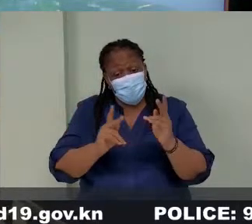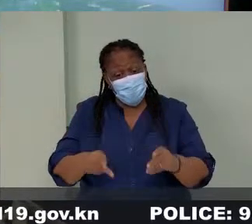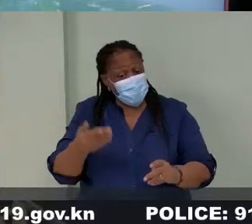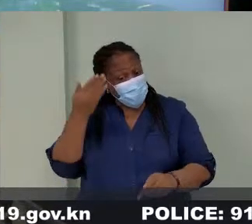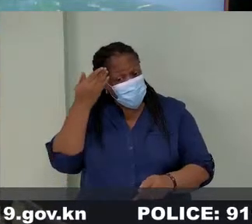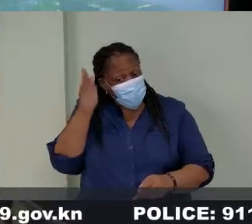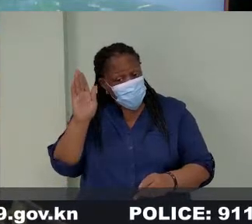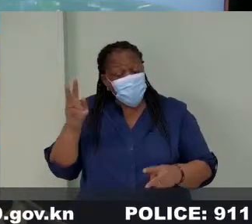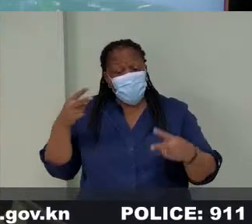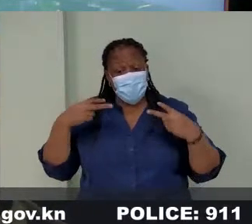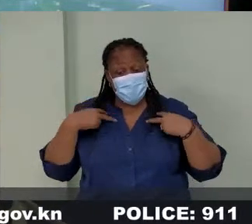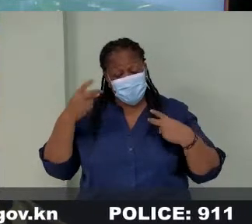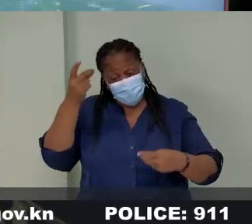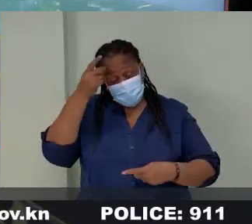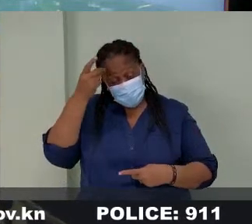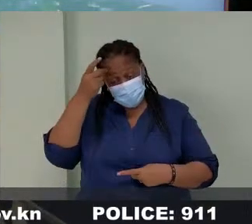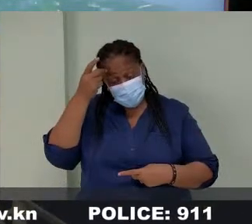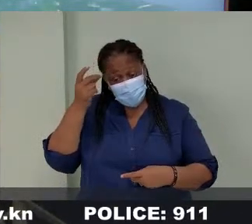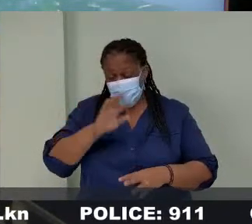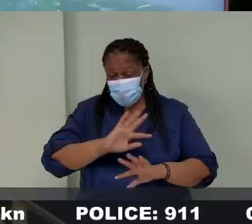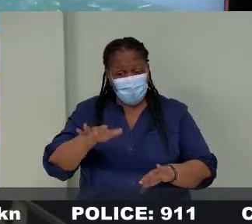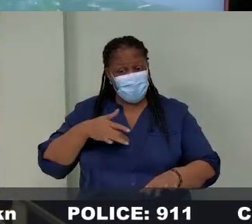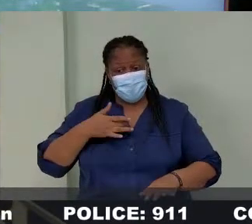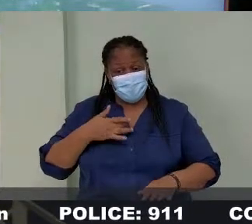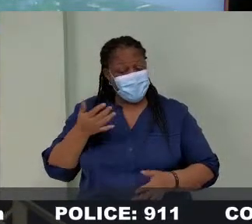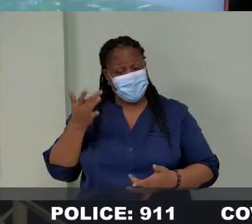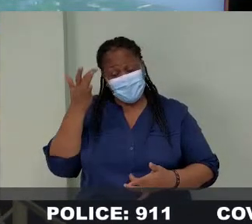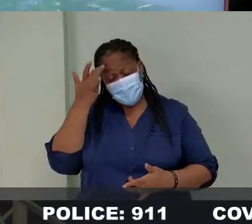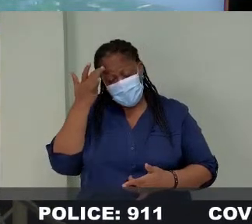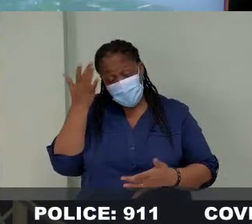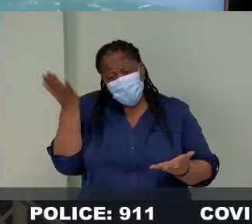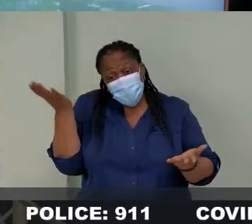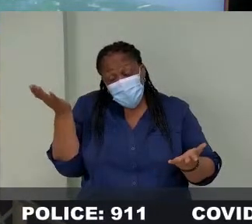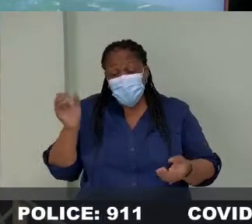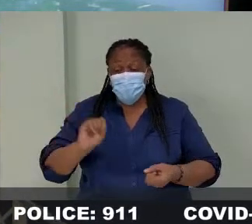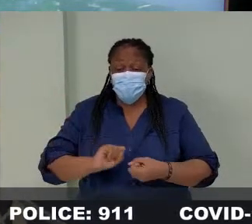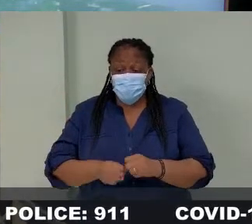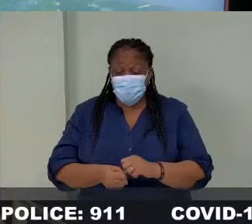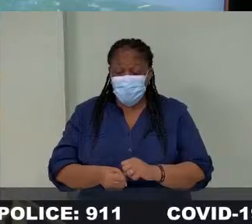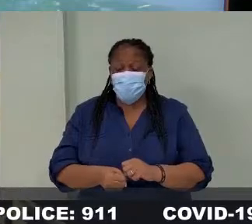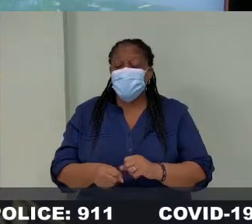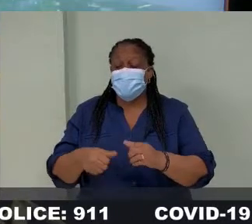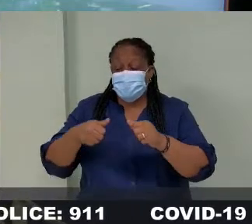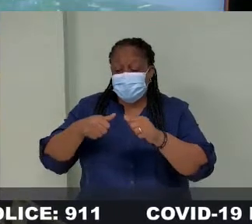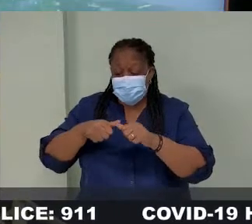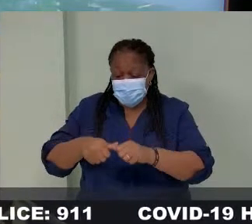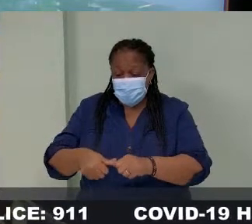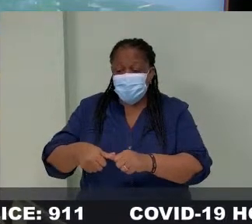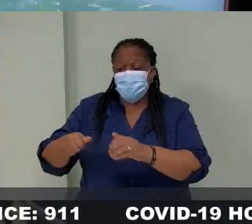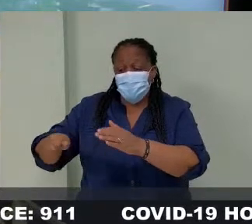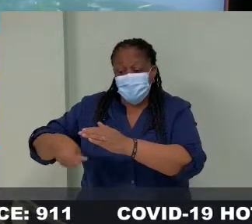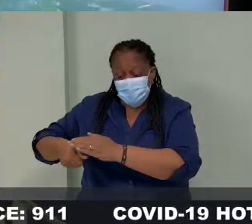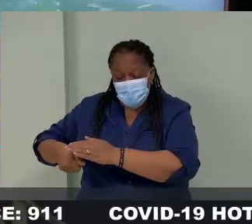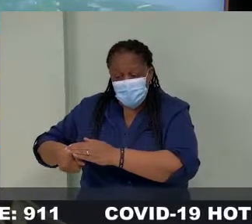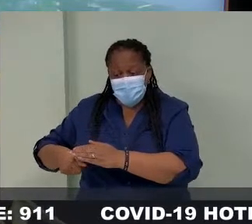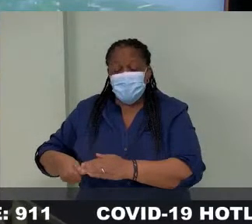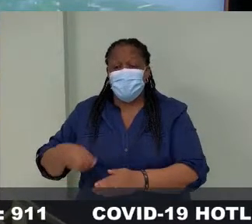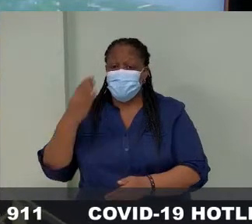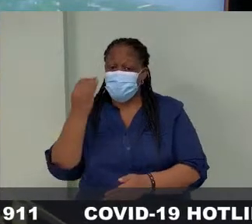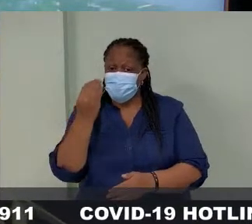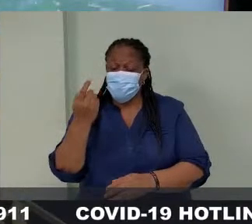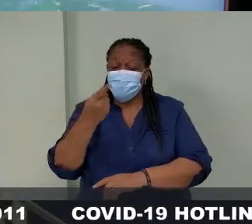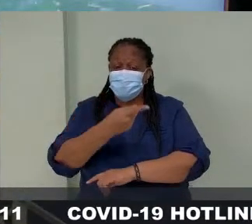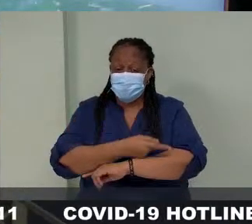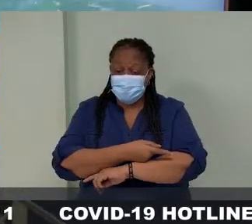with the virus without feeling symptoms. People in quarantine should stay at home or at a designated